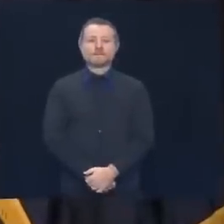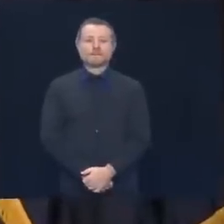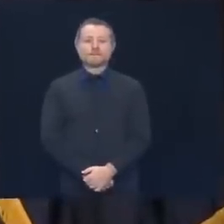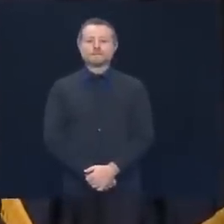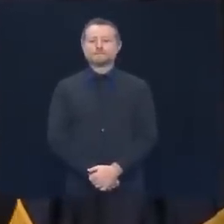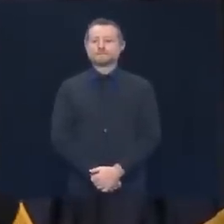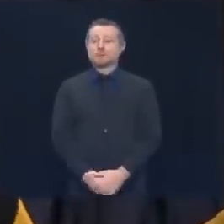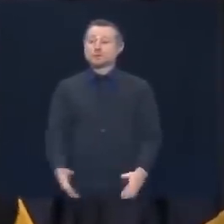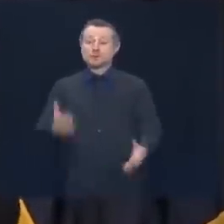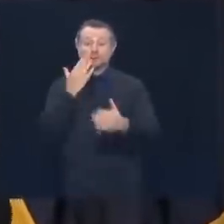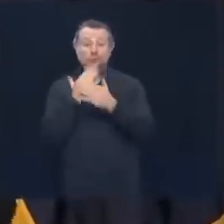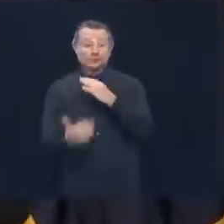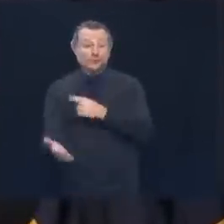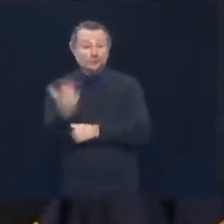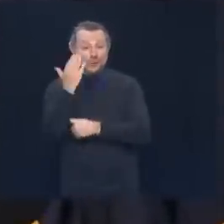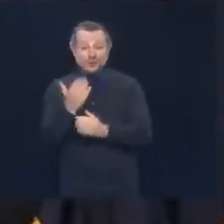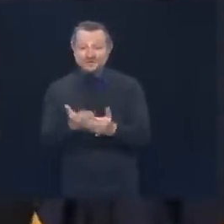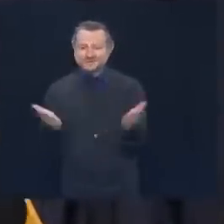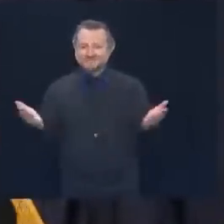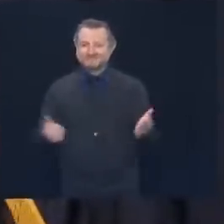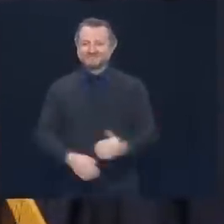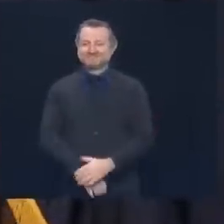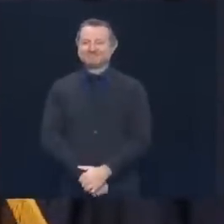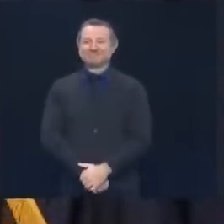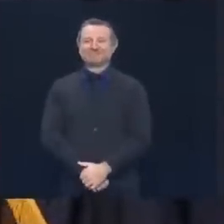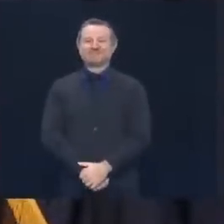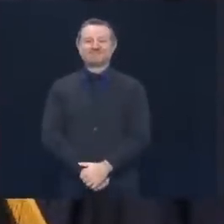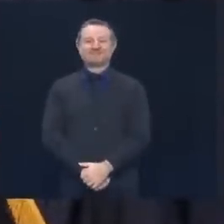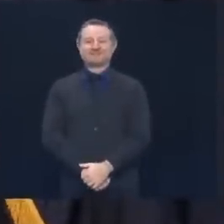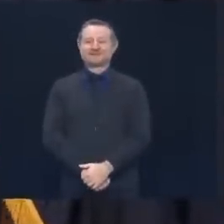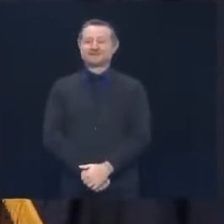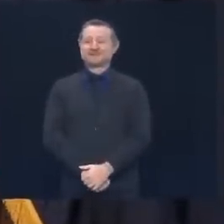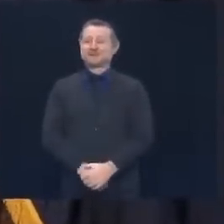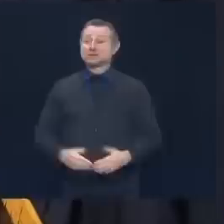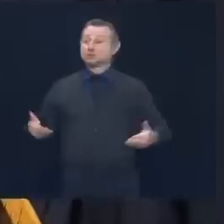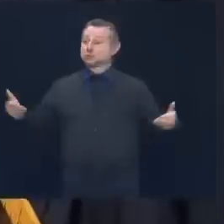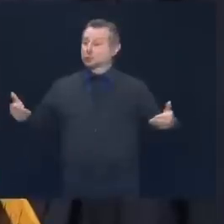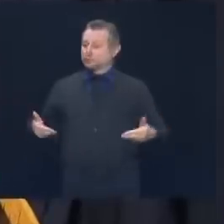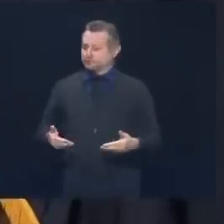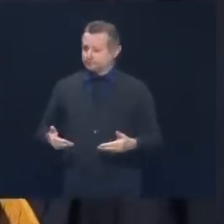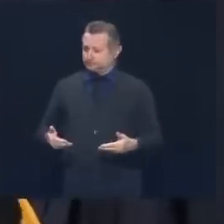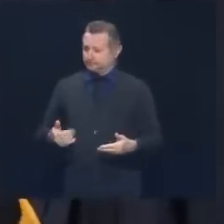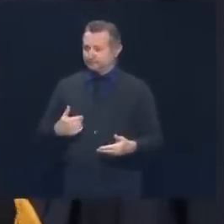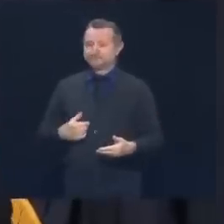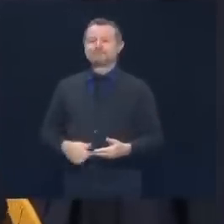Good morning. Let me introduce